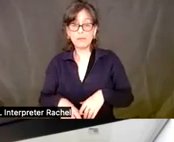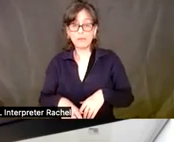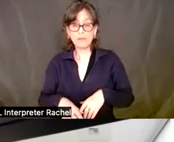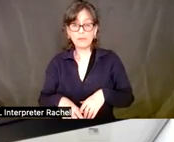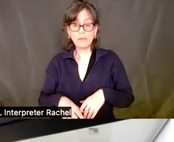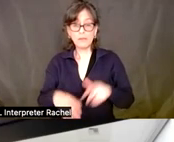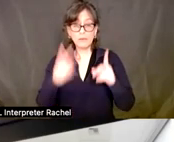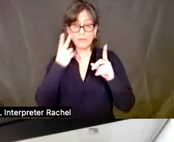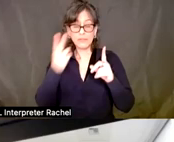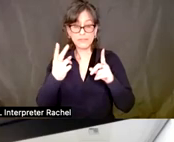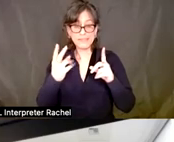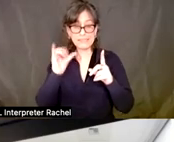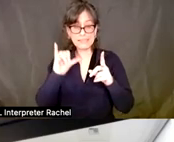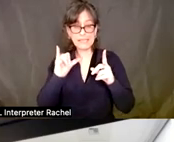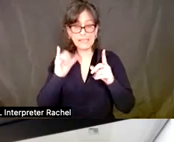the